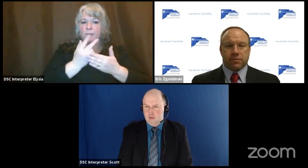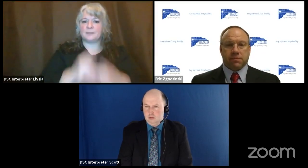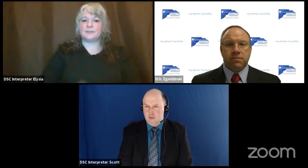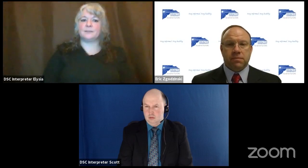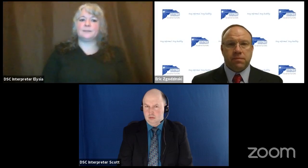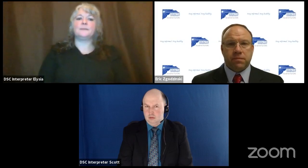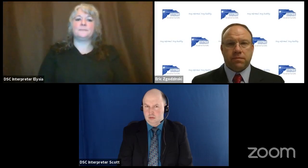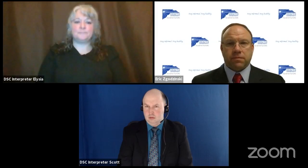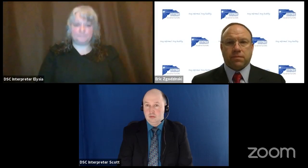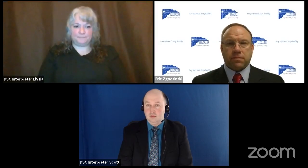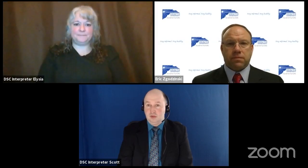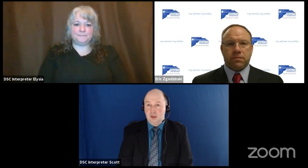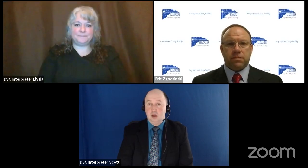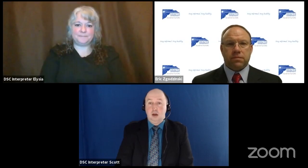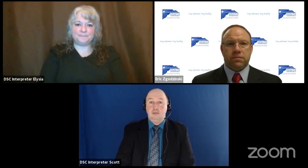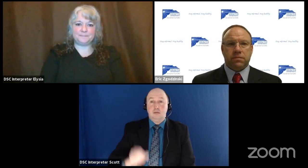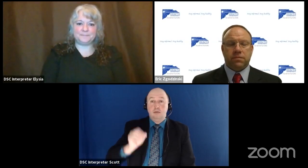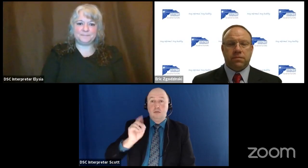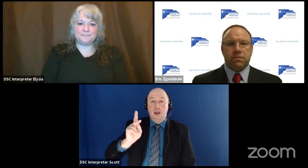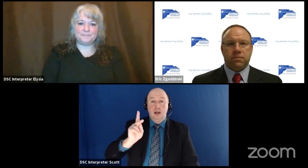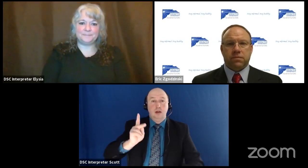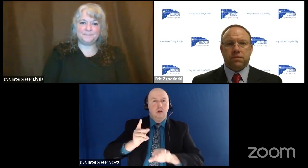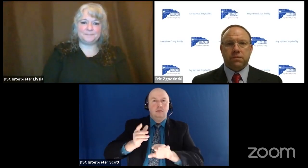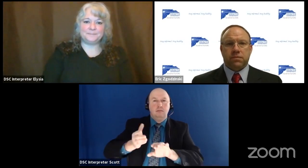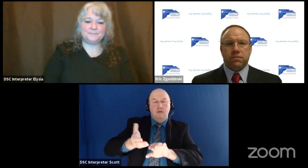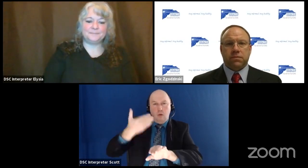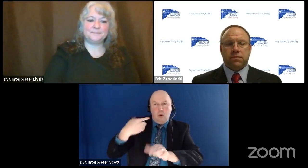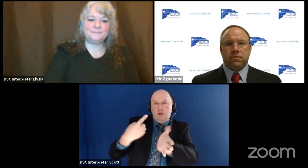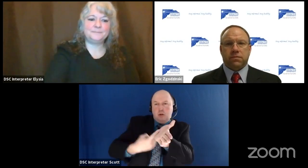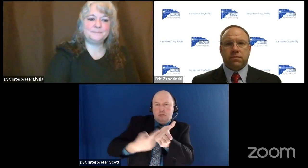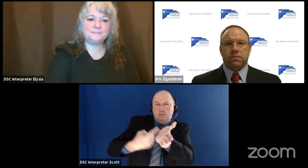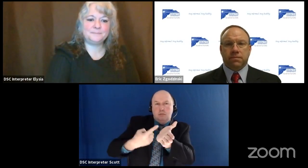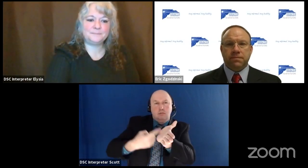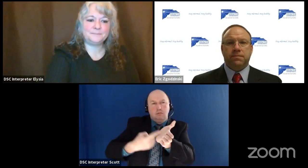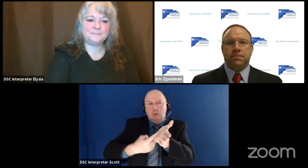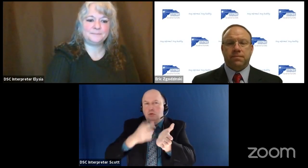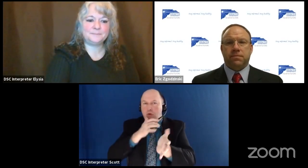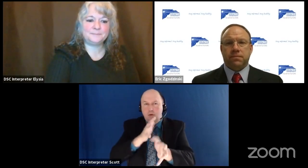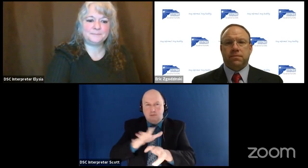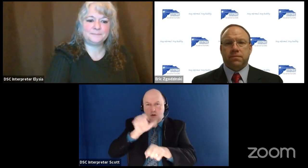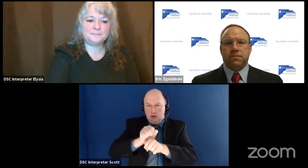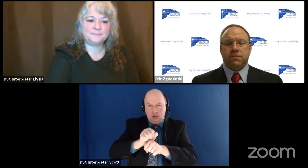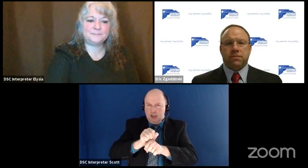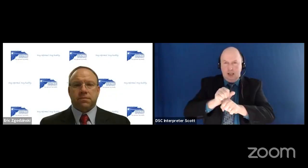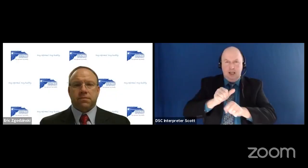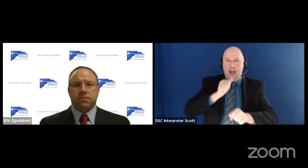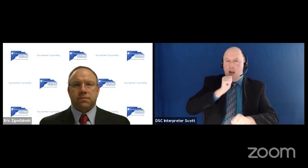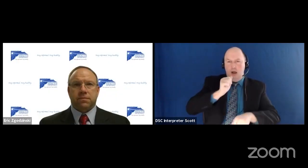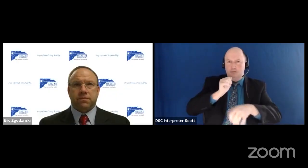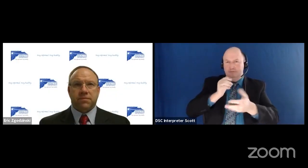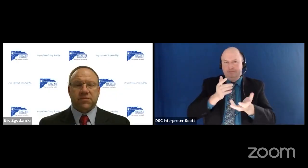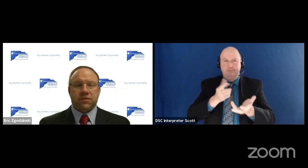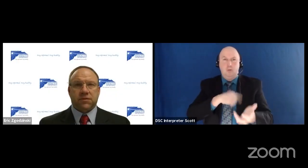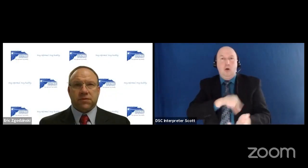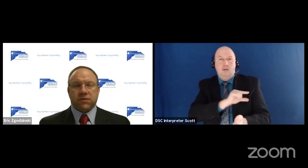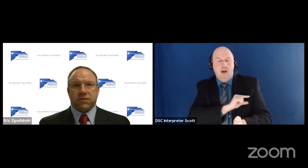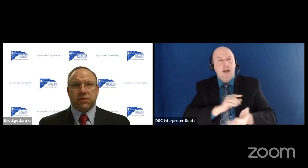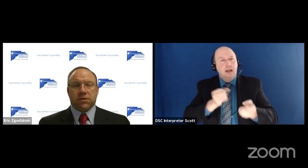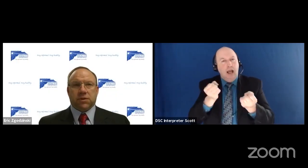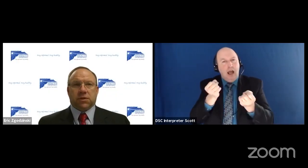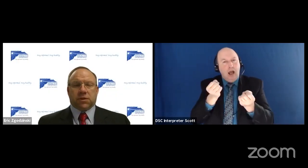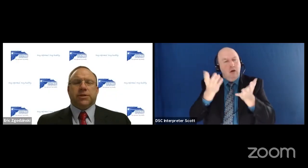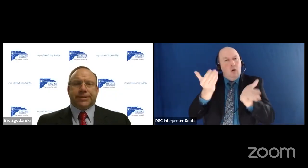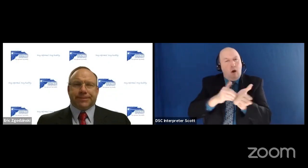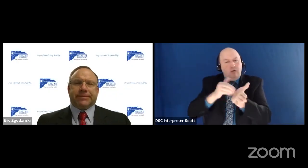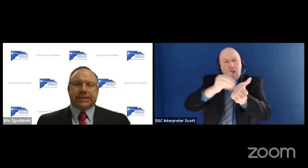Okay, and then you were talking earlier about people who, book appointments and ultimately aren't eligible. How often would you say you guys kind of have to go back